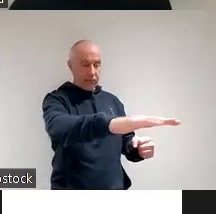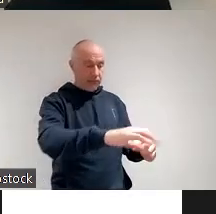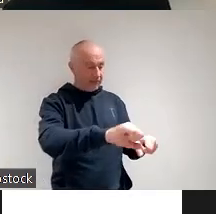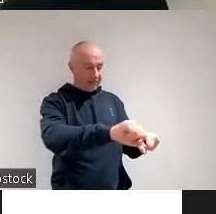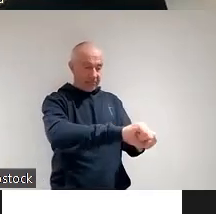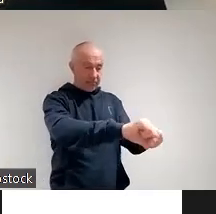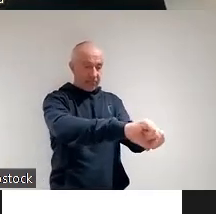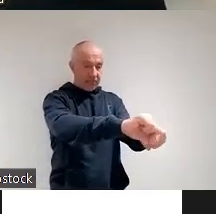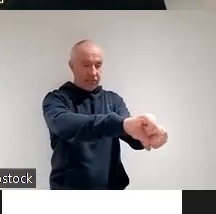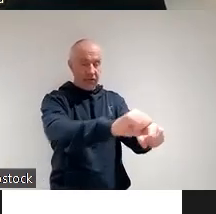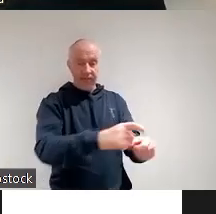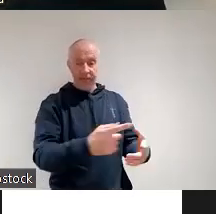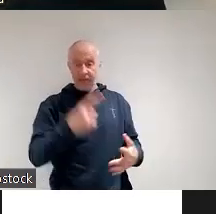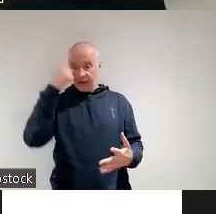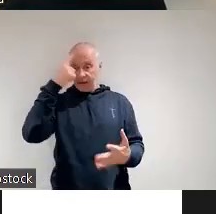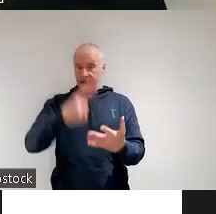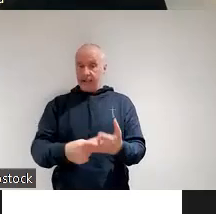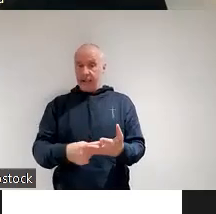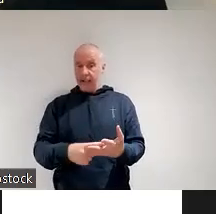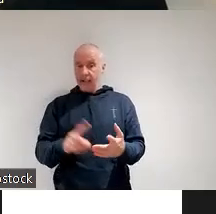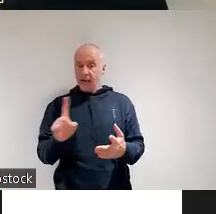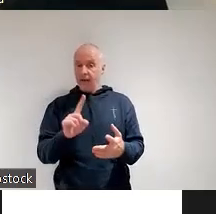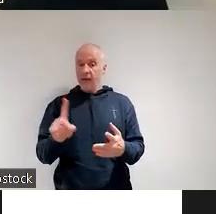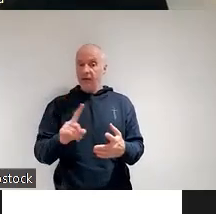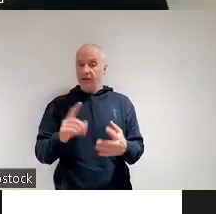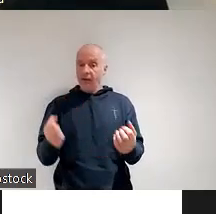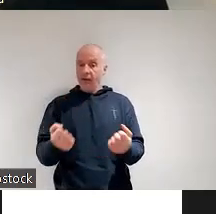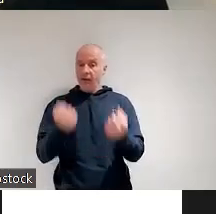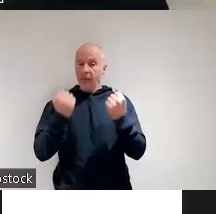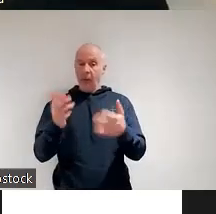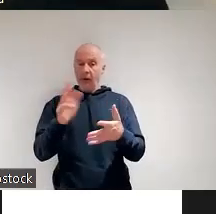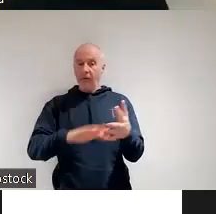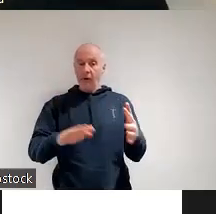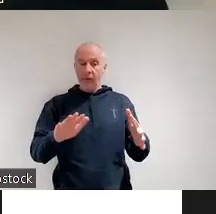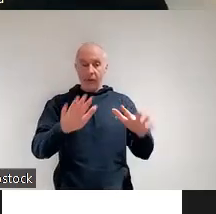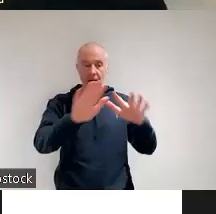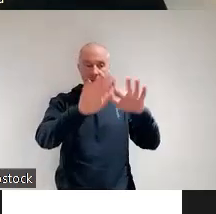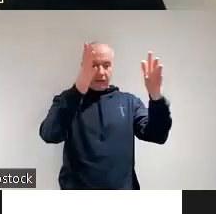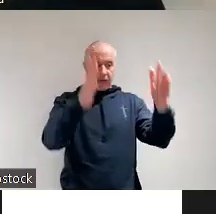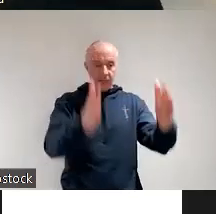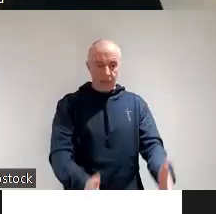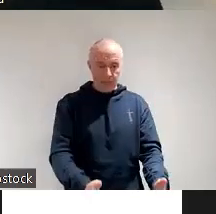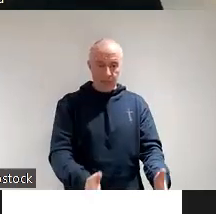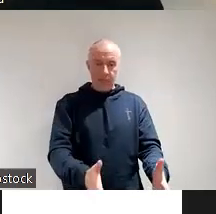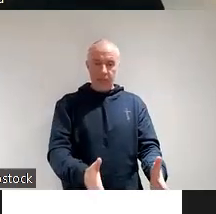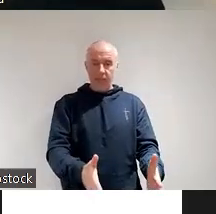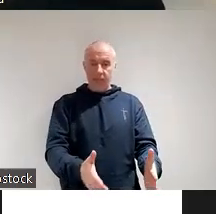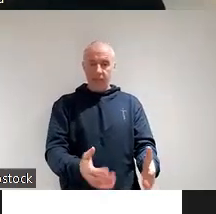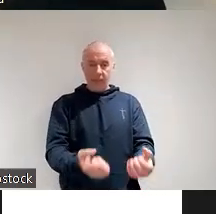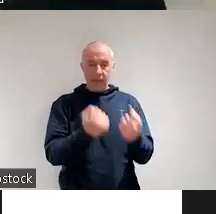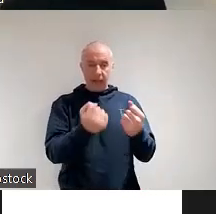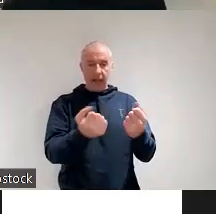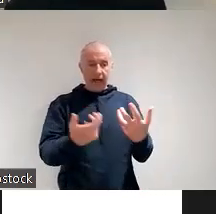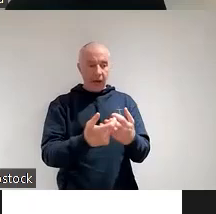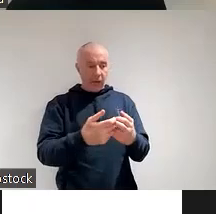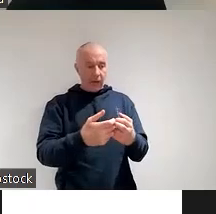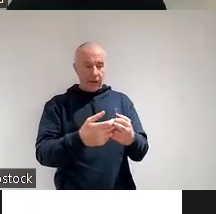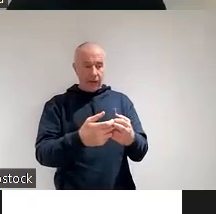decide whatever the power stored in this huge power block, how you want to distribute them across all those